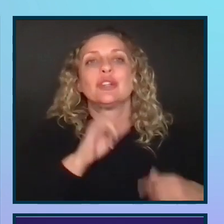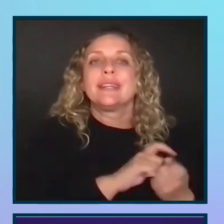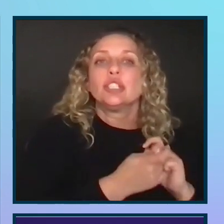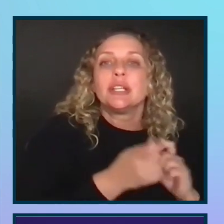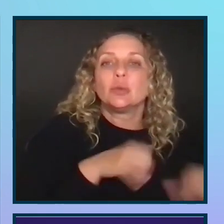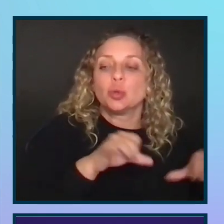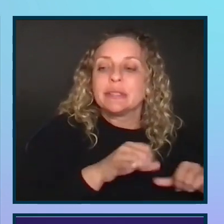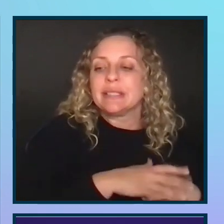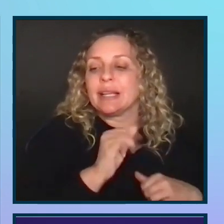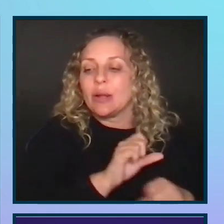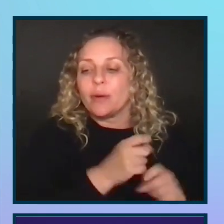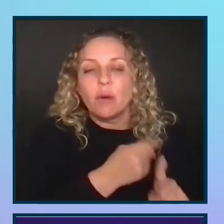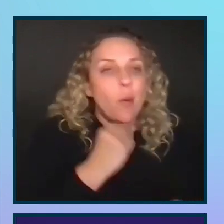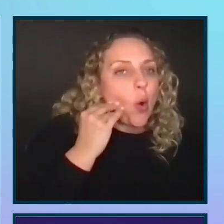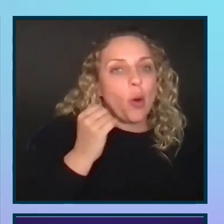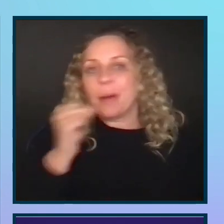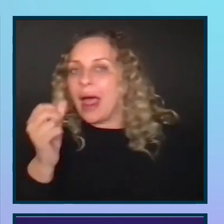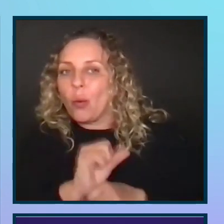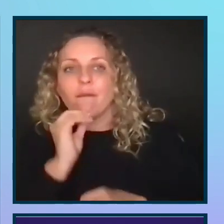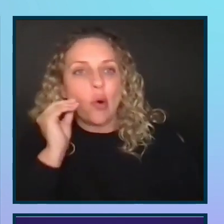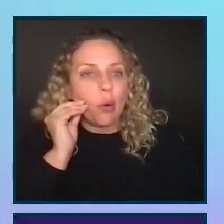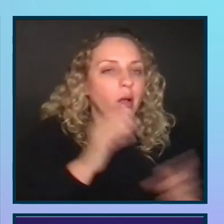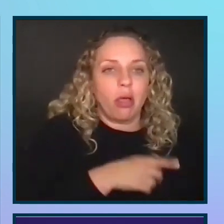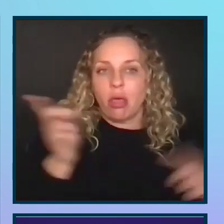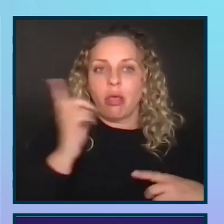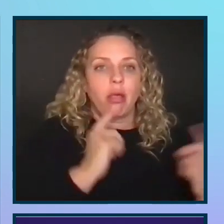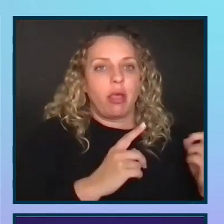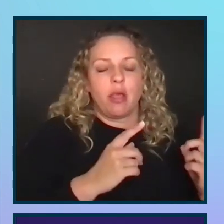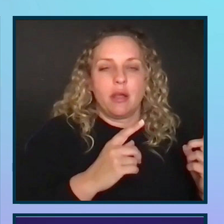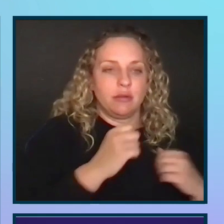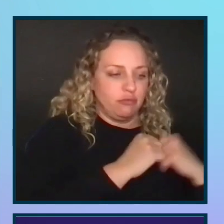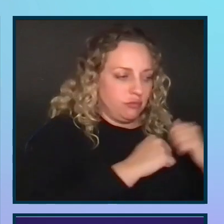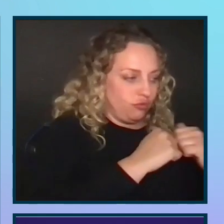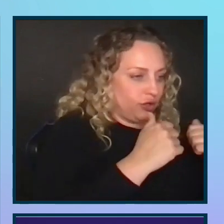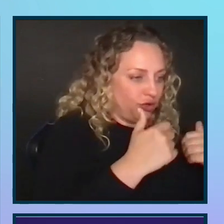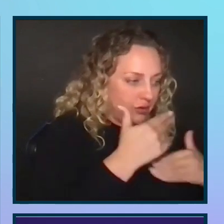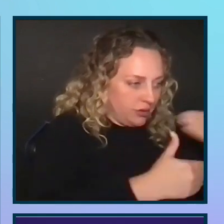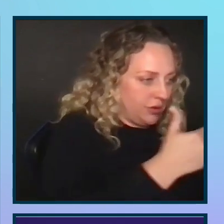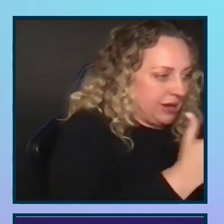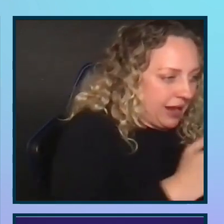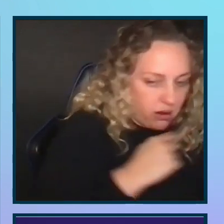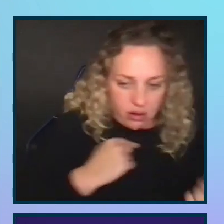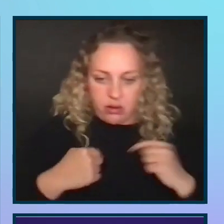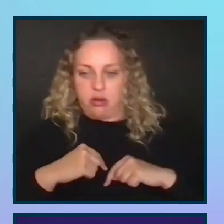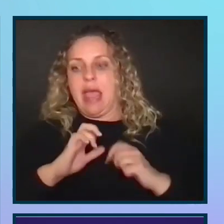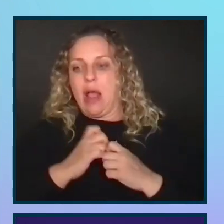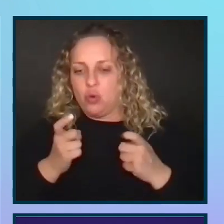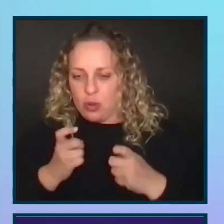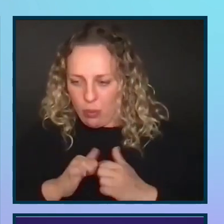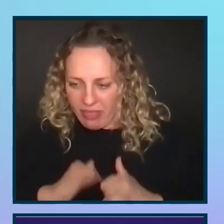in routine, like working from home, not working from home, loss of external social-based structures, and having to find new coping strategies.